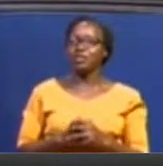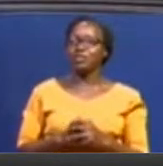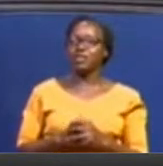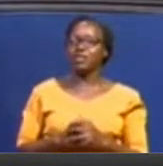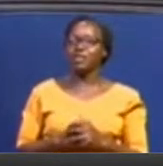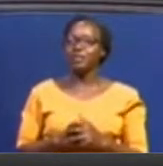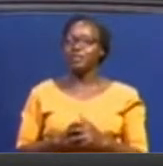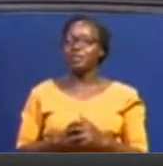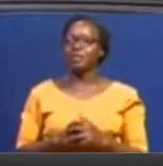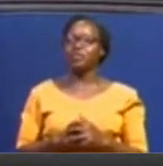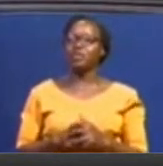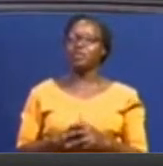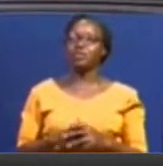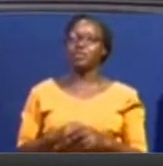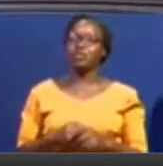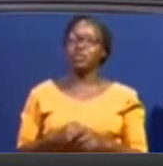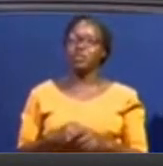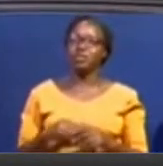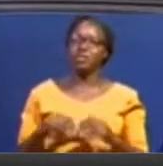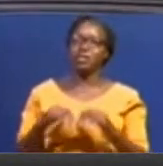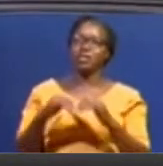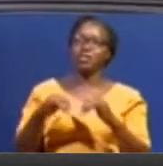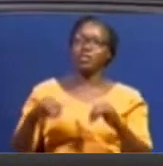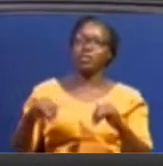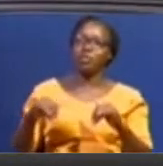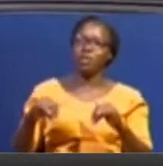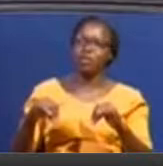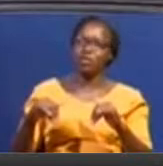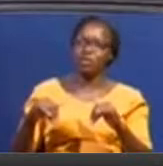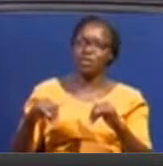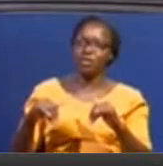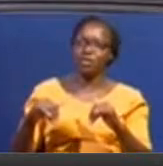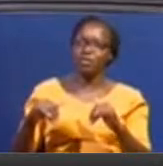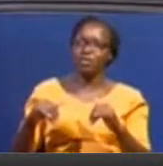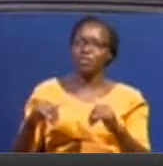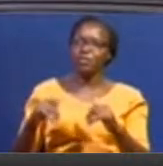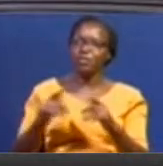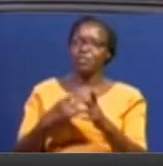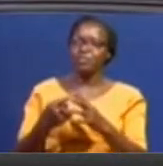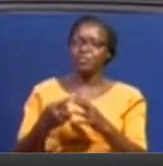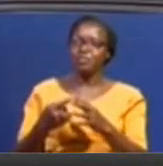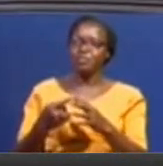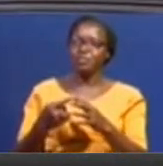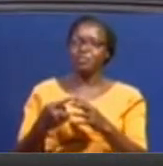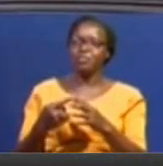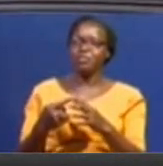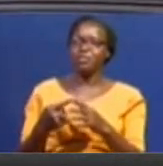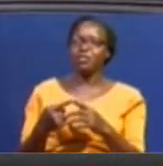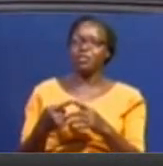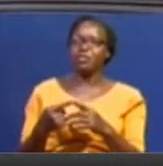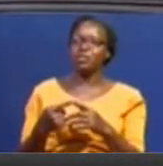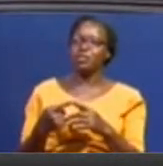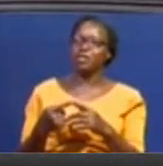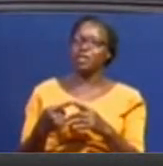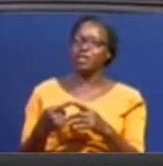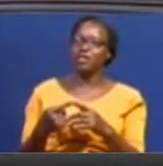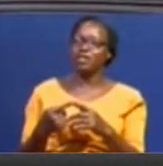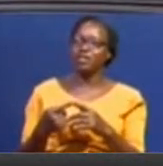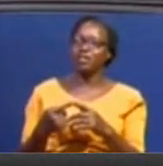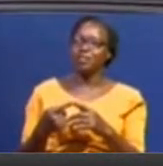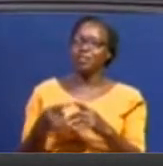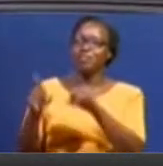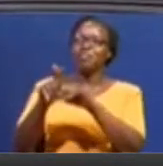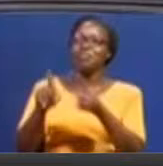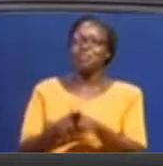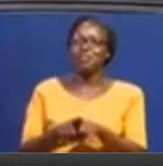second one was Chepukati, may his soul rest in peace, and Ezra Chilop. And they